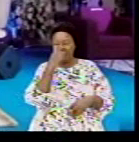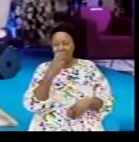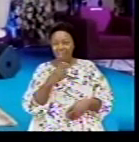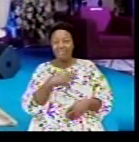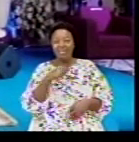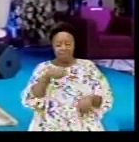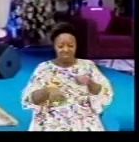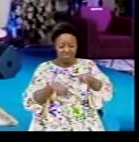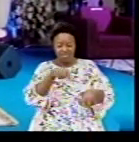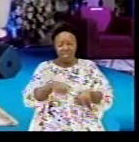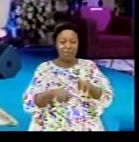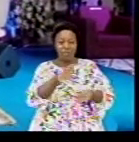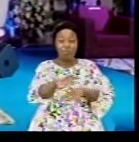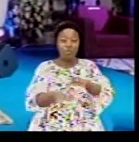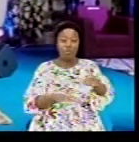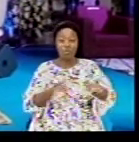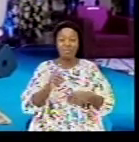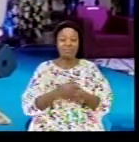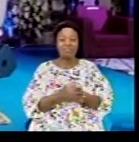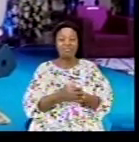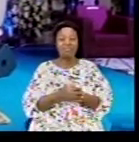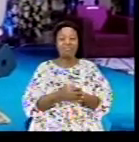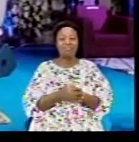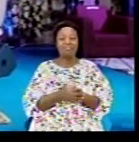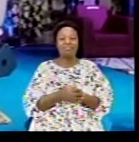lame walked.